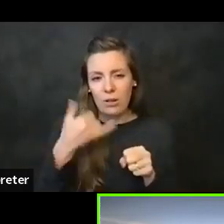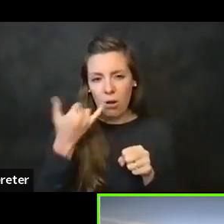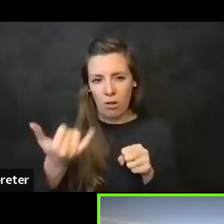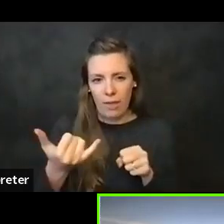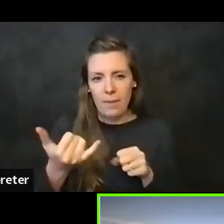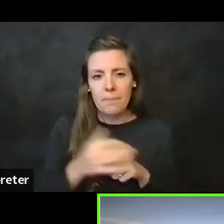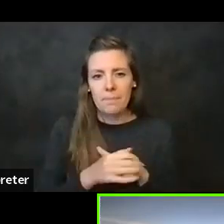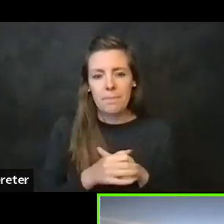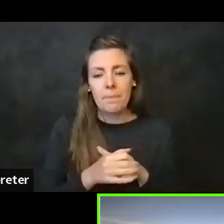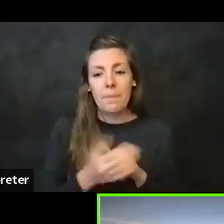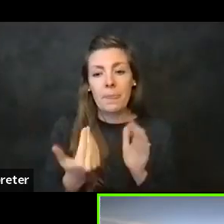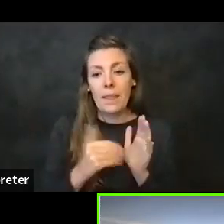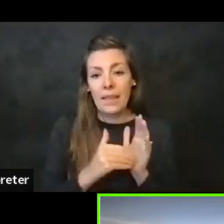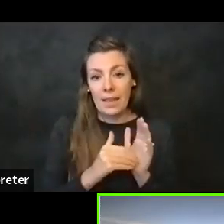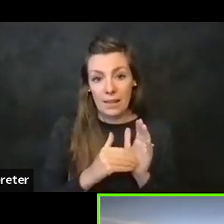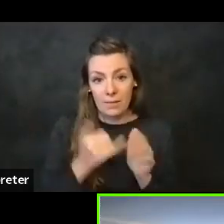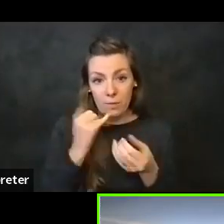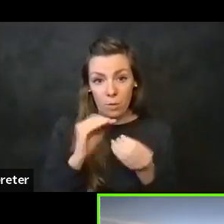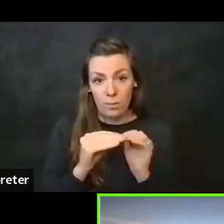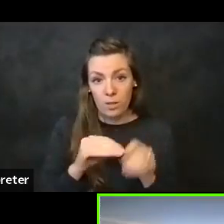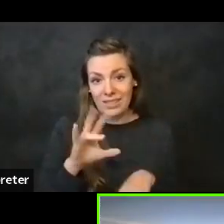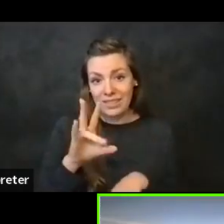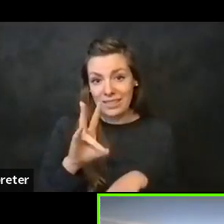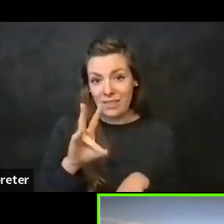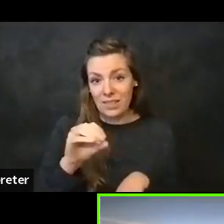707-565-4667. Again, that's